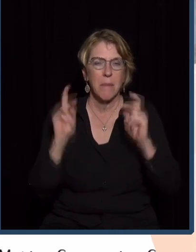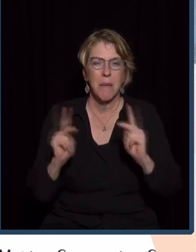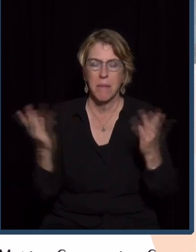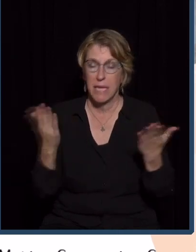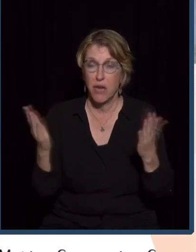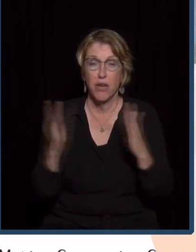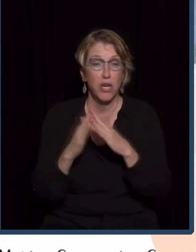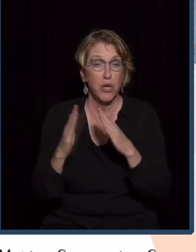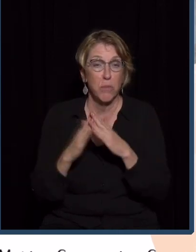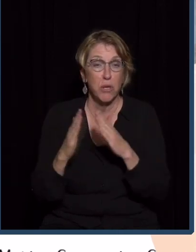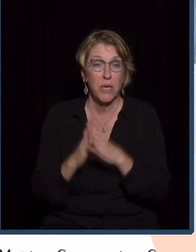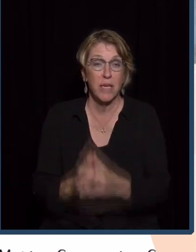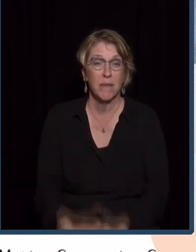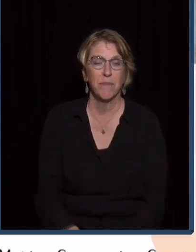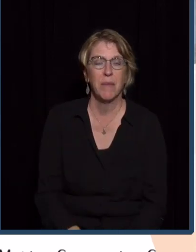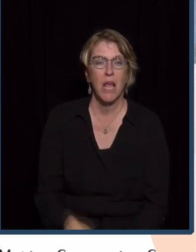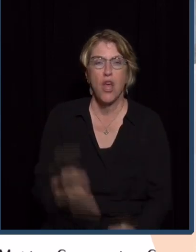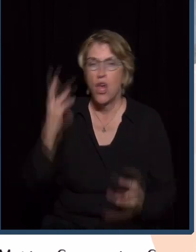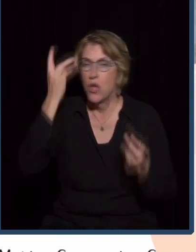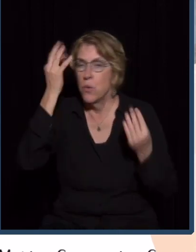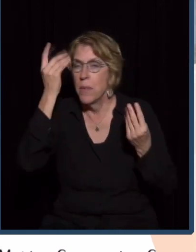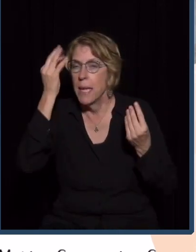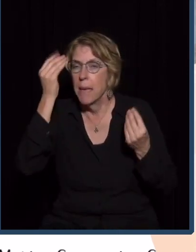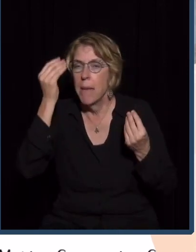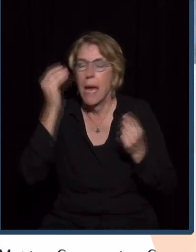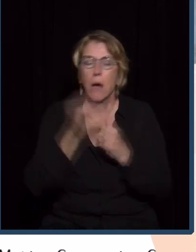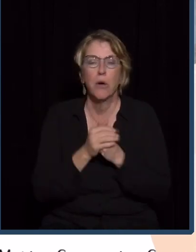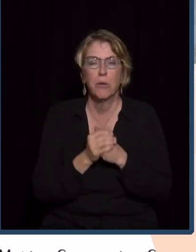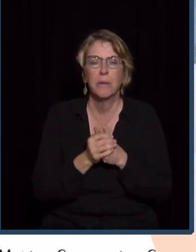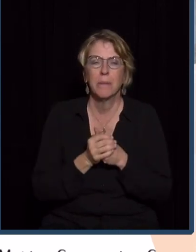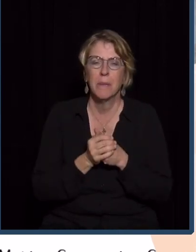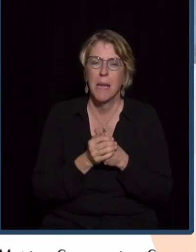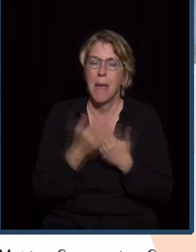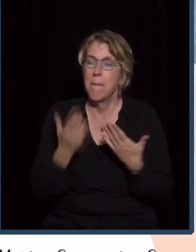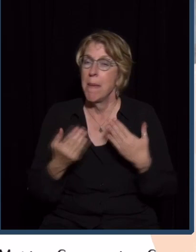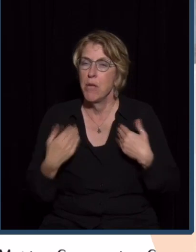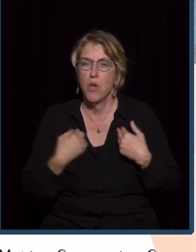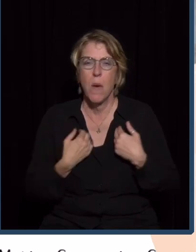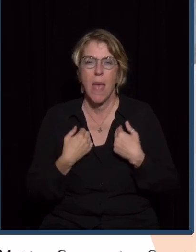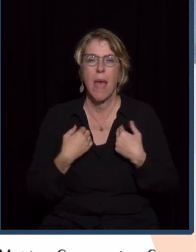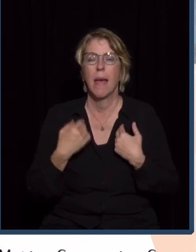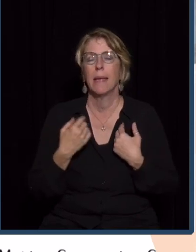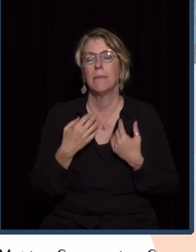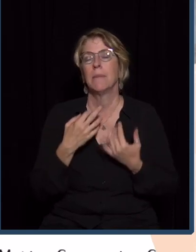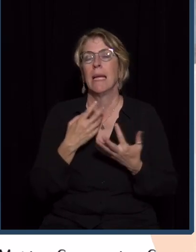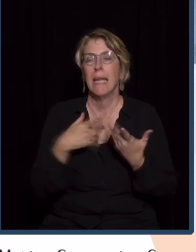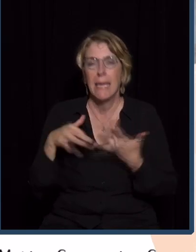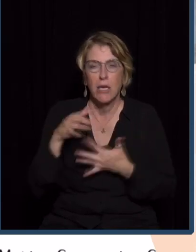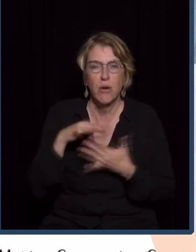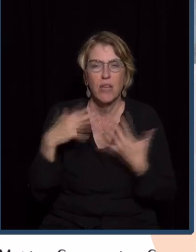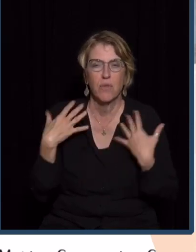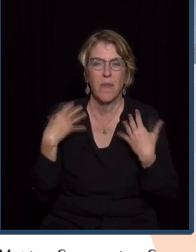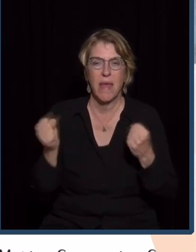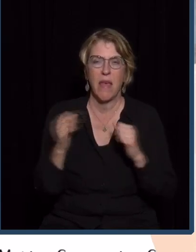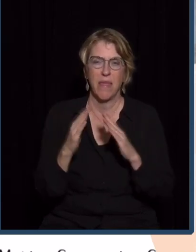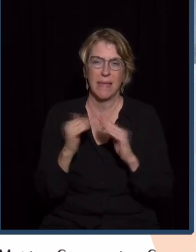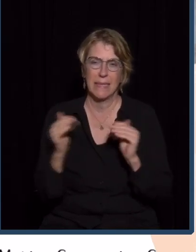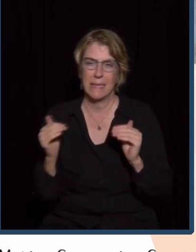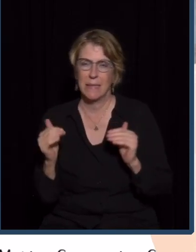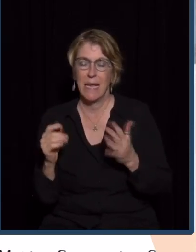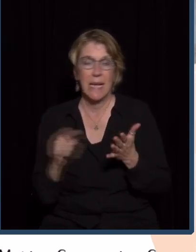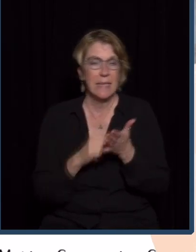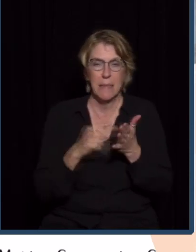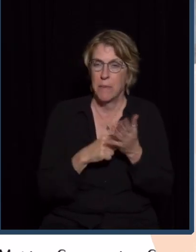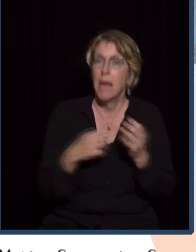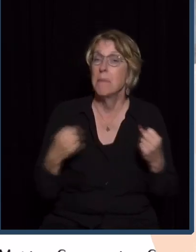You think about maybe a moment that you had an interaction with the health system, and sometimes it's